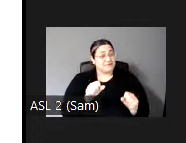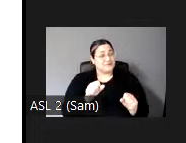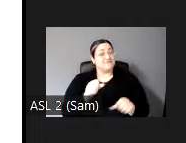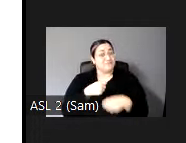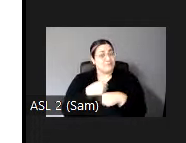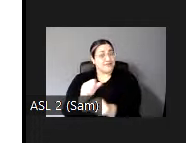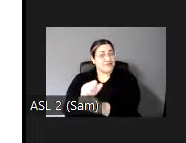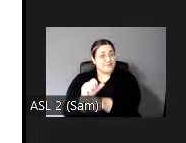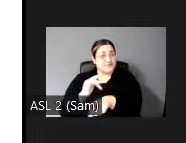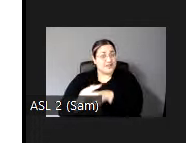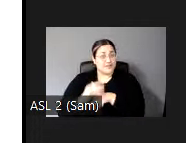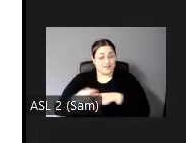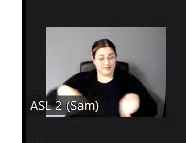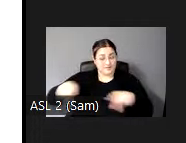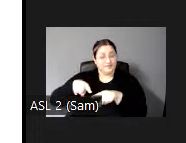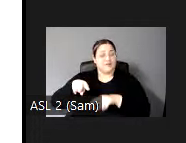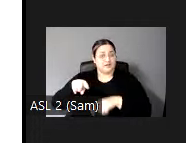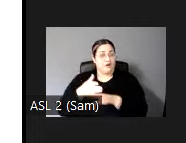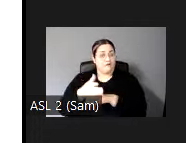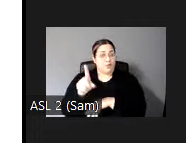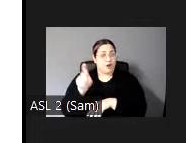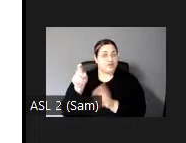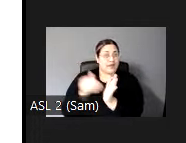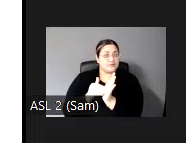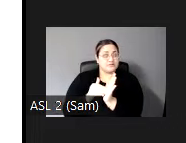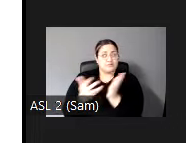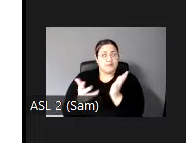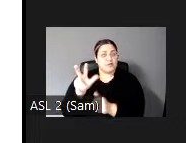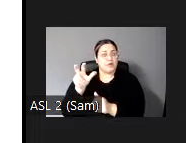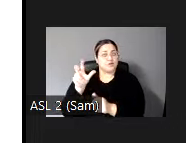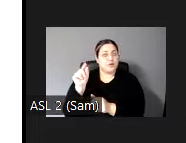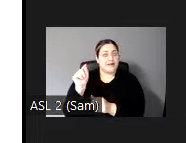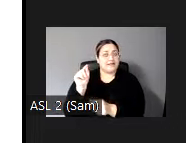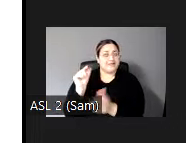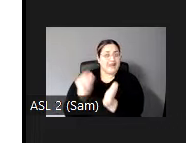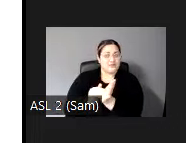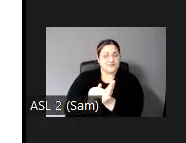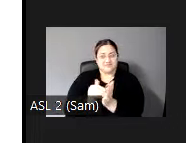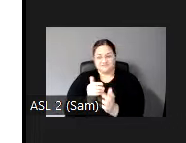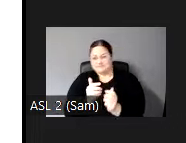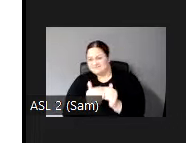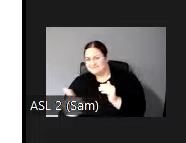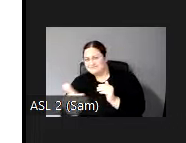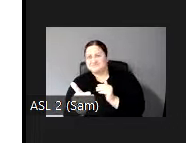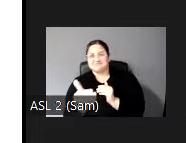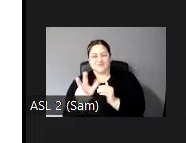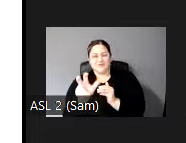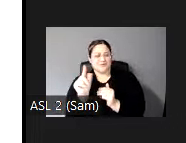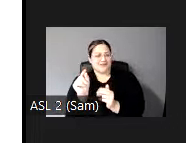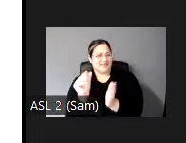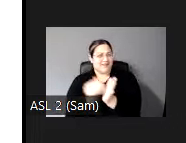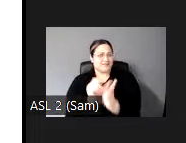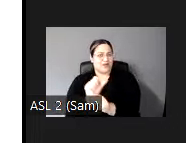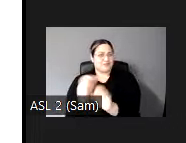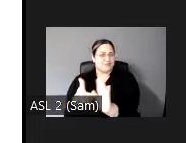less than 30 years from now, over 320,000 full-time jobs of people caring for people with dementia who